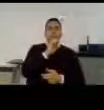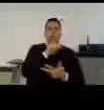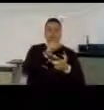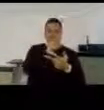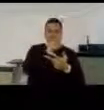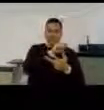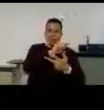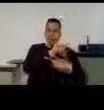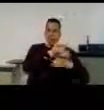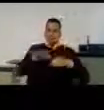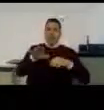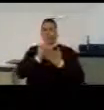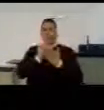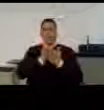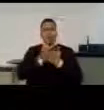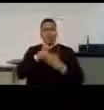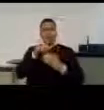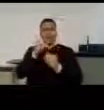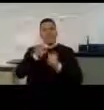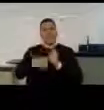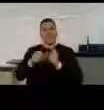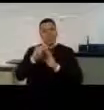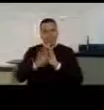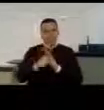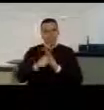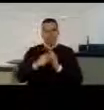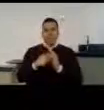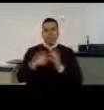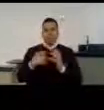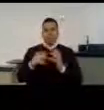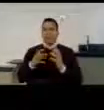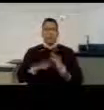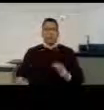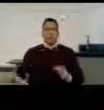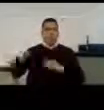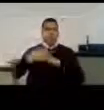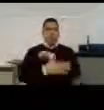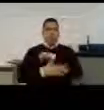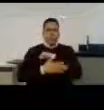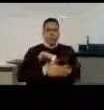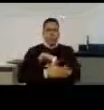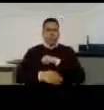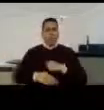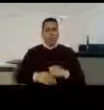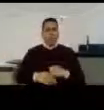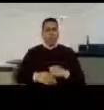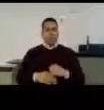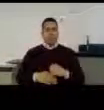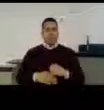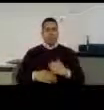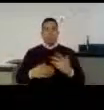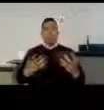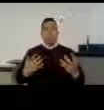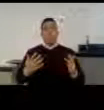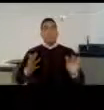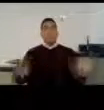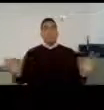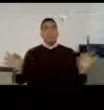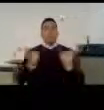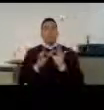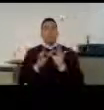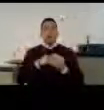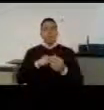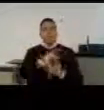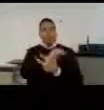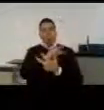how it's going to play out in every state and territory of our country and in every district for education. So it's